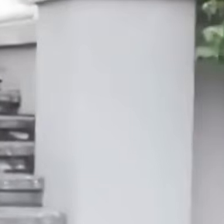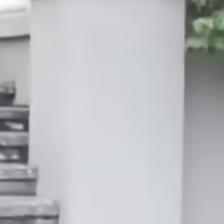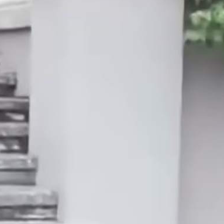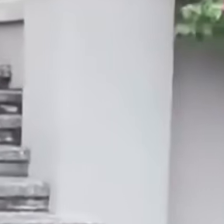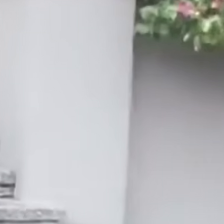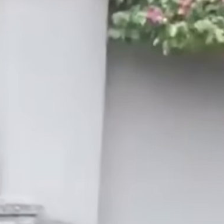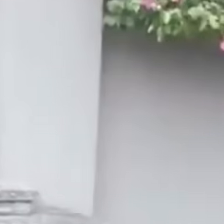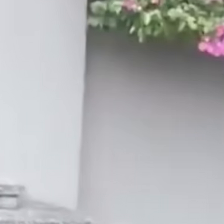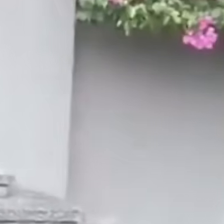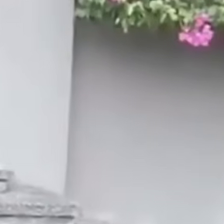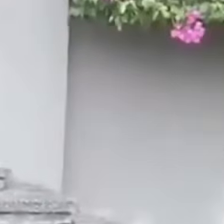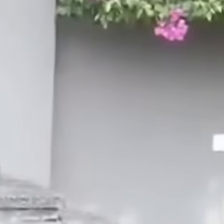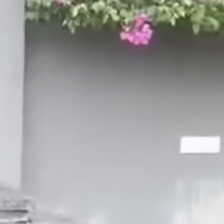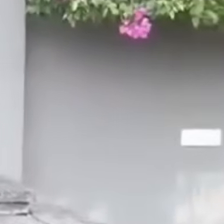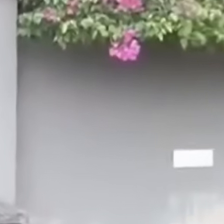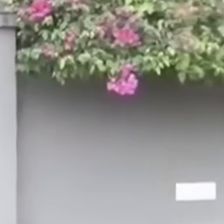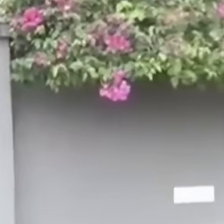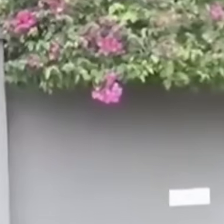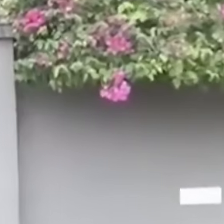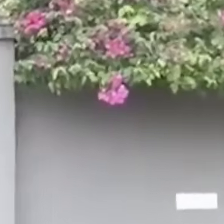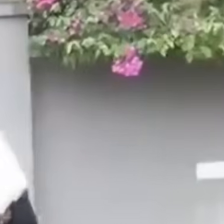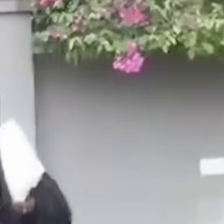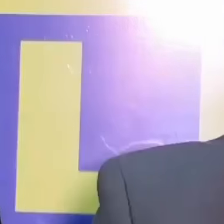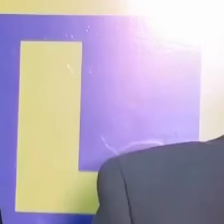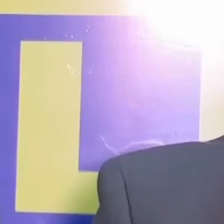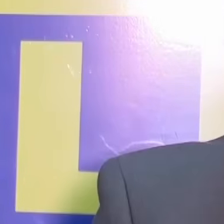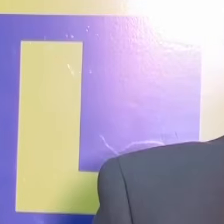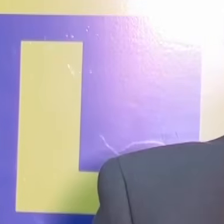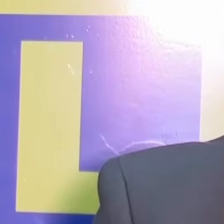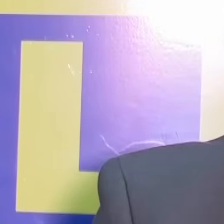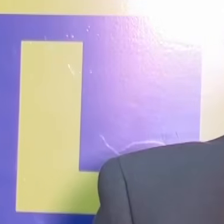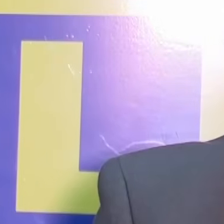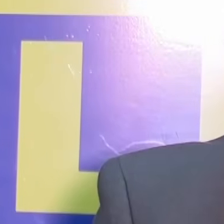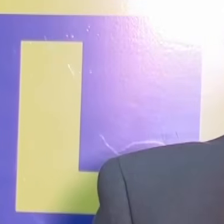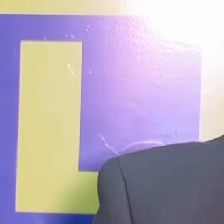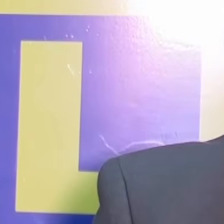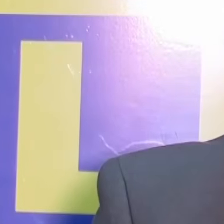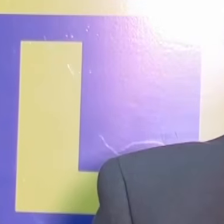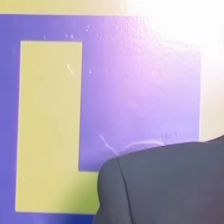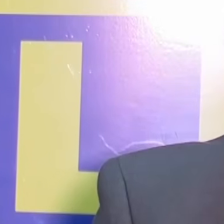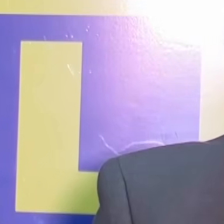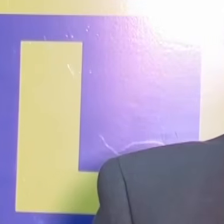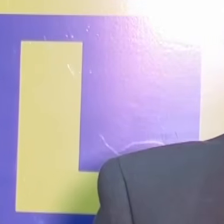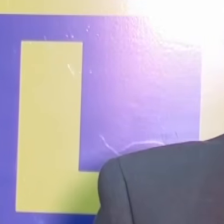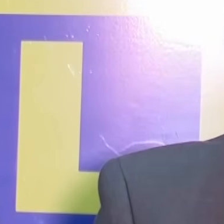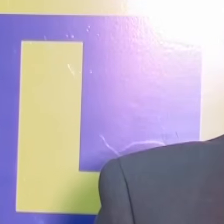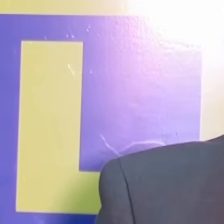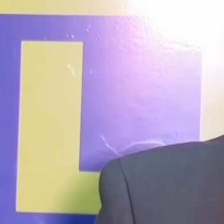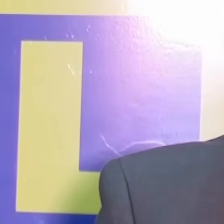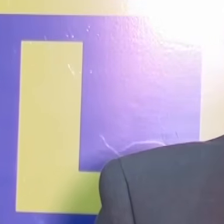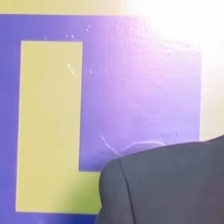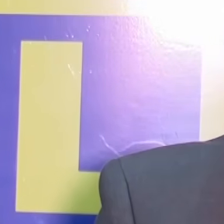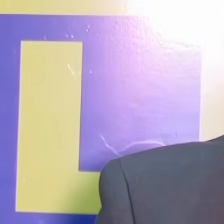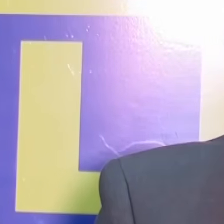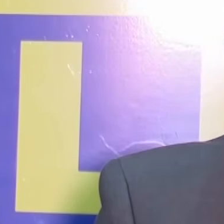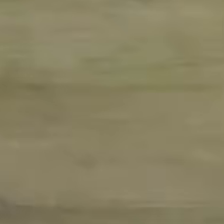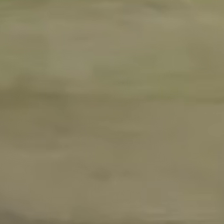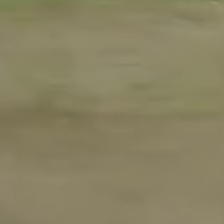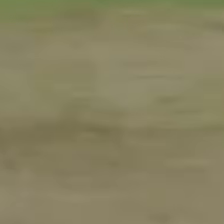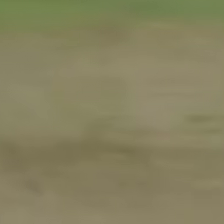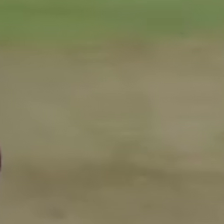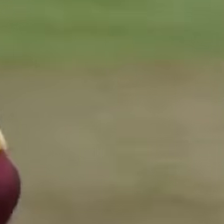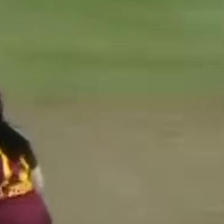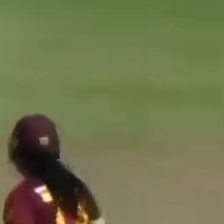attorney disbarred. The opposition DLP supports wiretapping. And in sports,